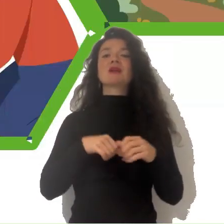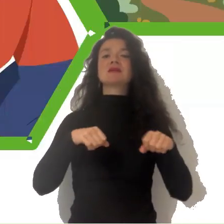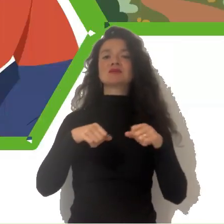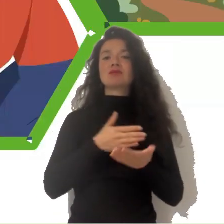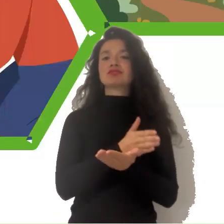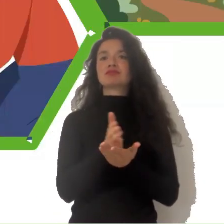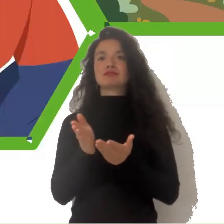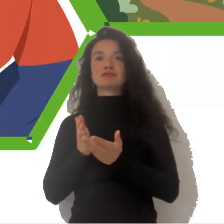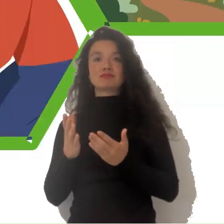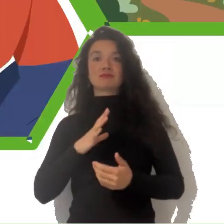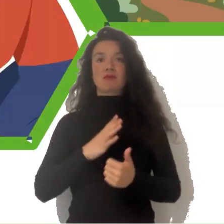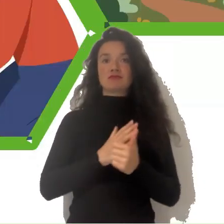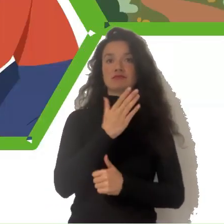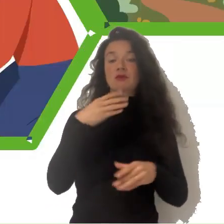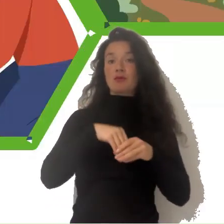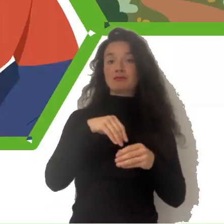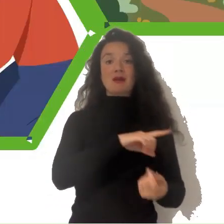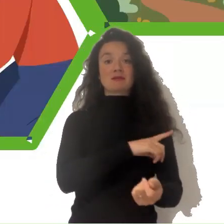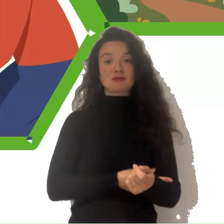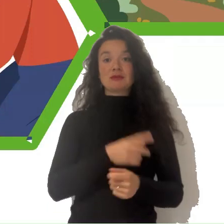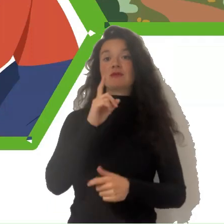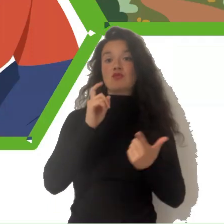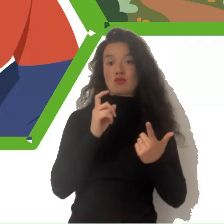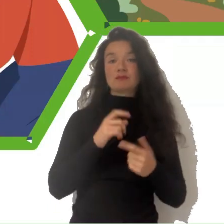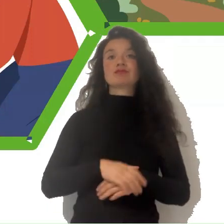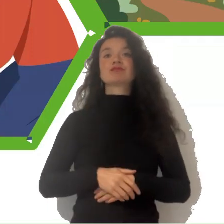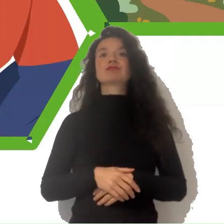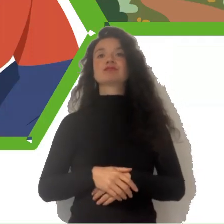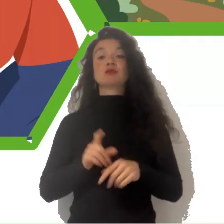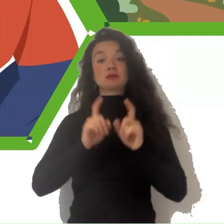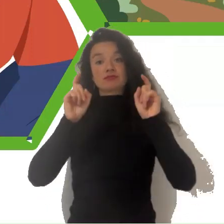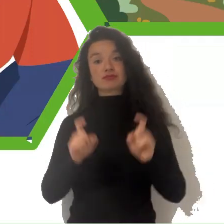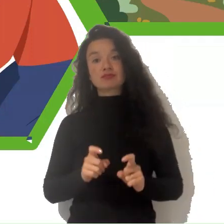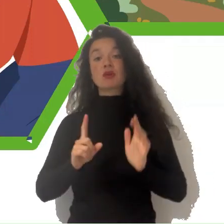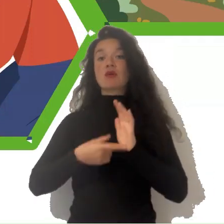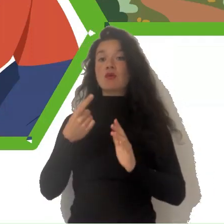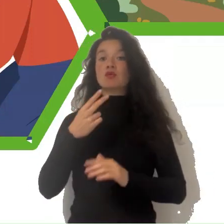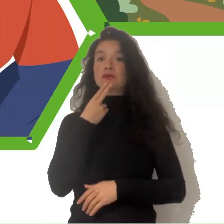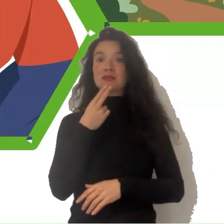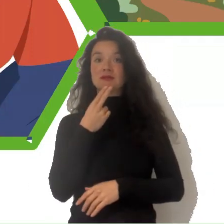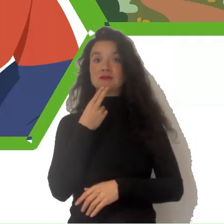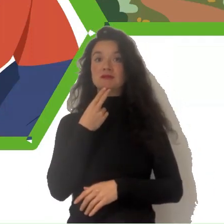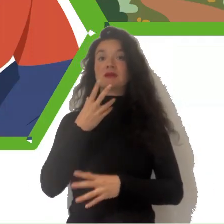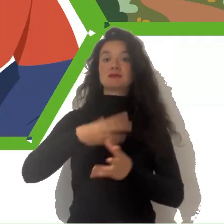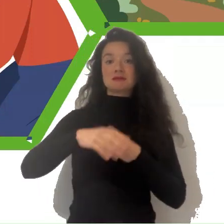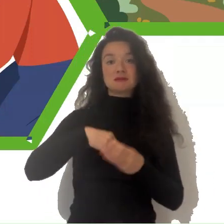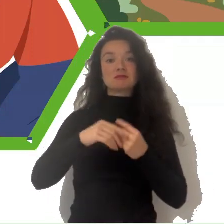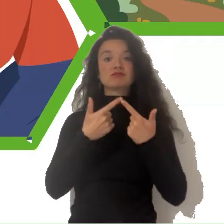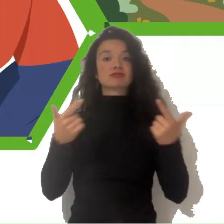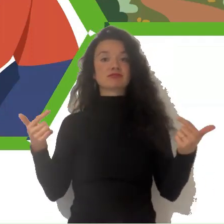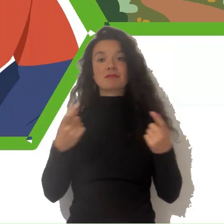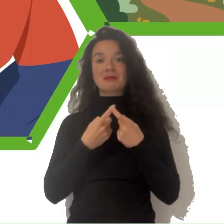Here are some examples of green skills that we already kind of discussed, but it's nice to see them